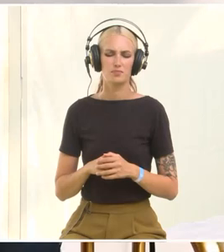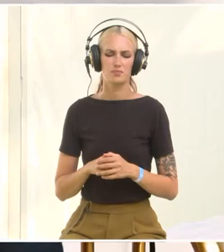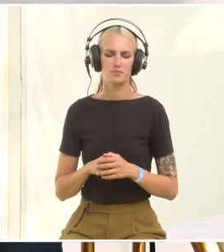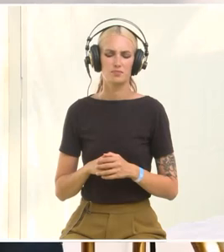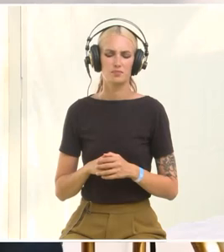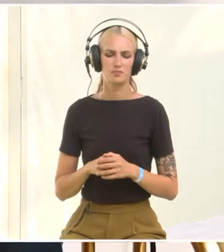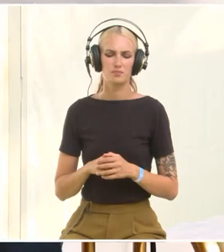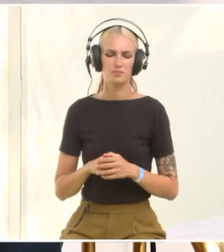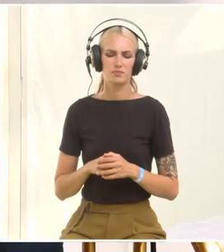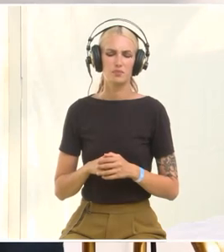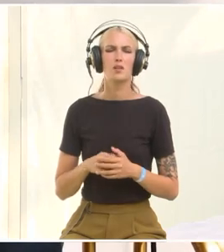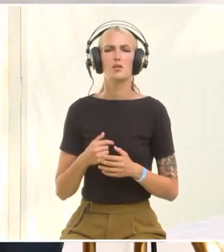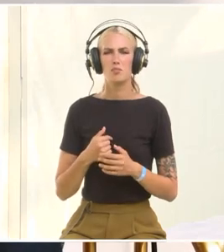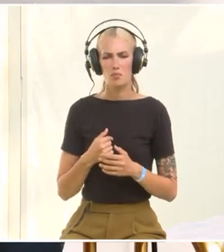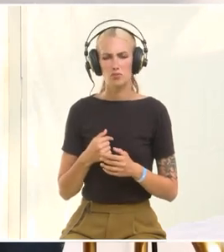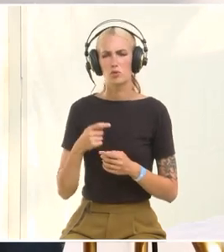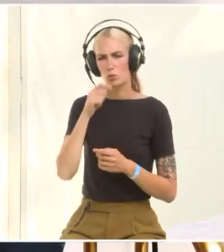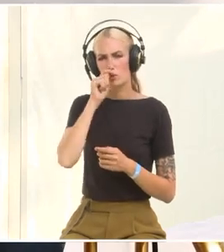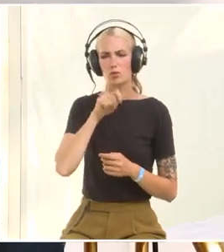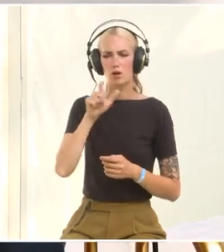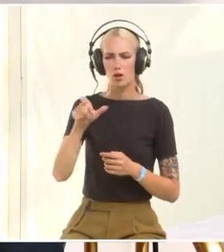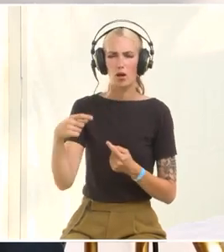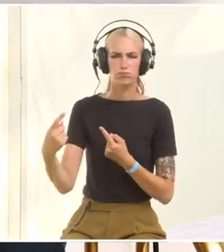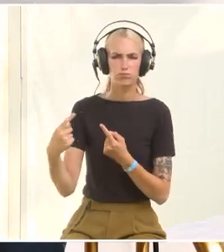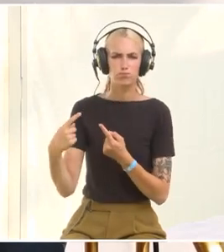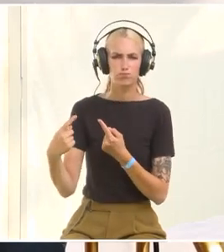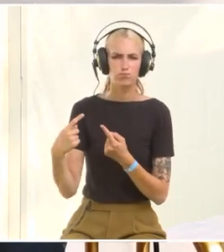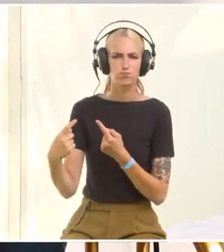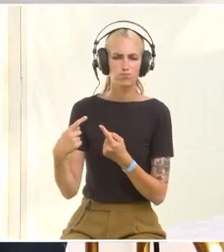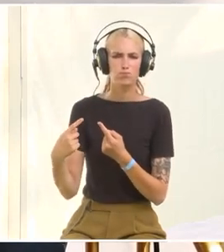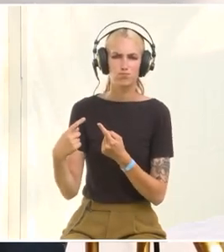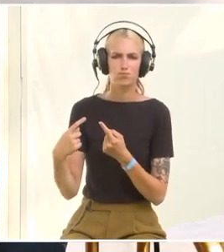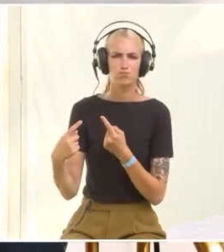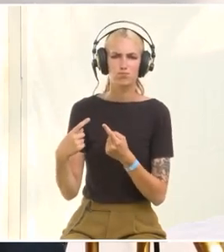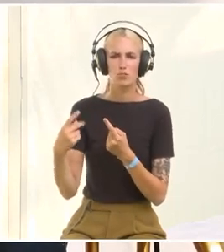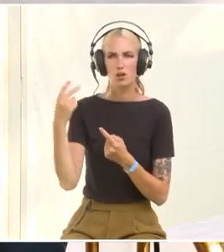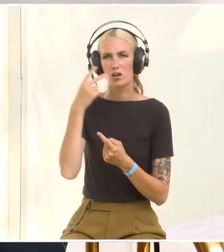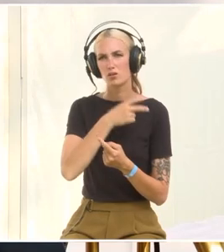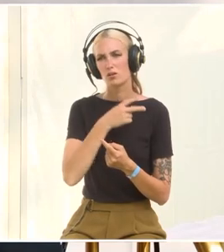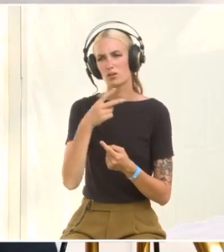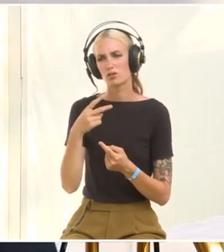I'm continuing making surveys and interviews with Ukrainians who came to Estonia in